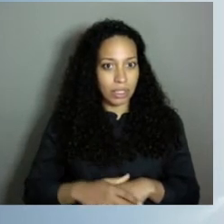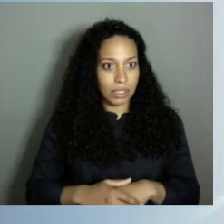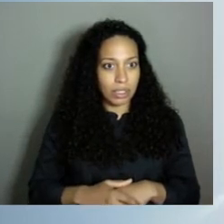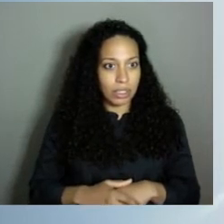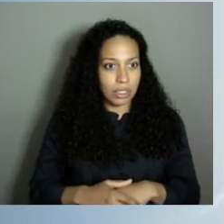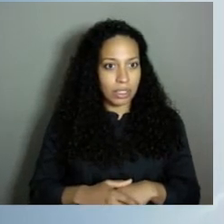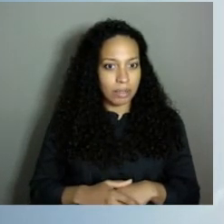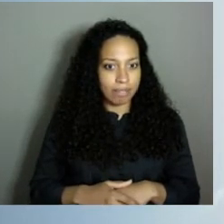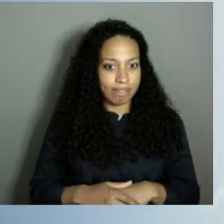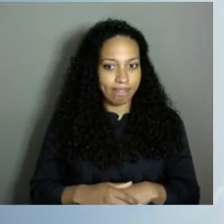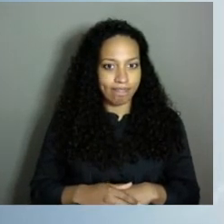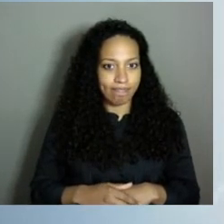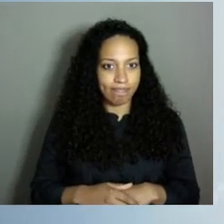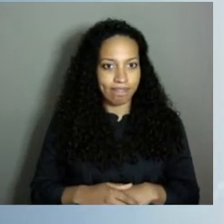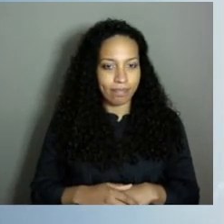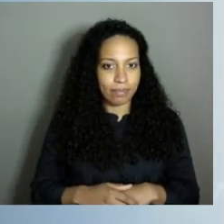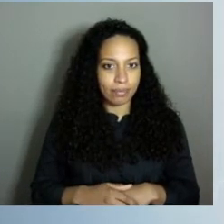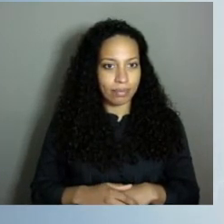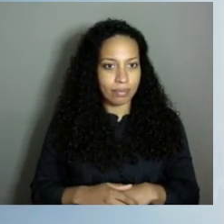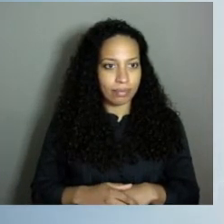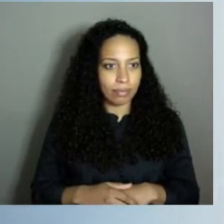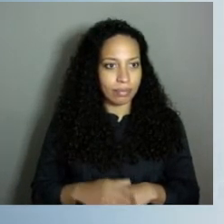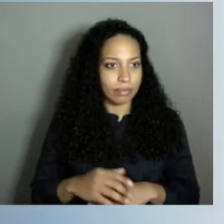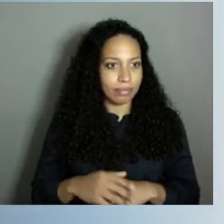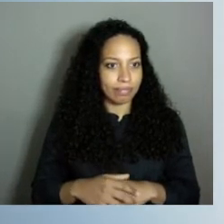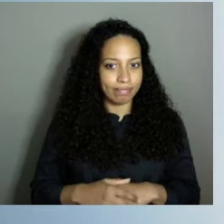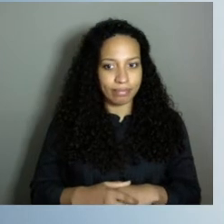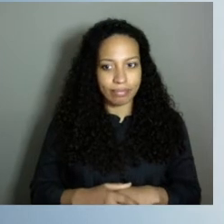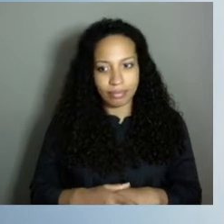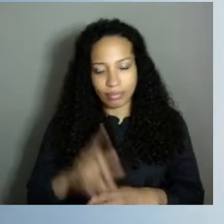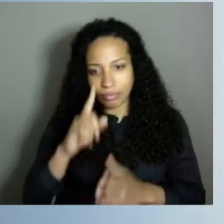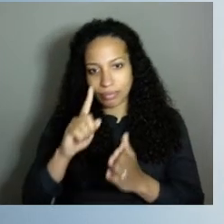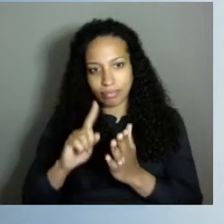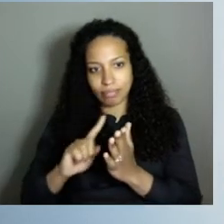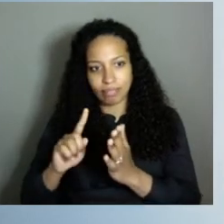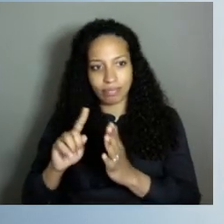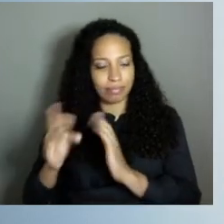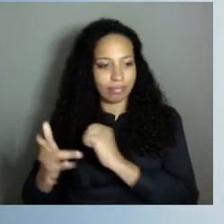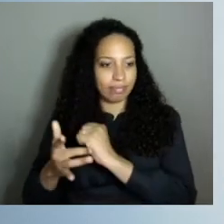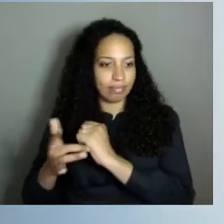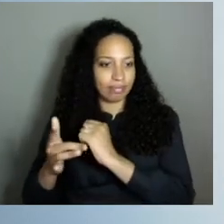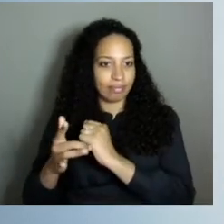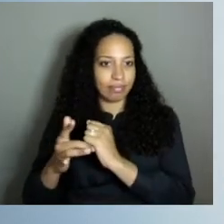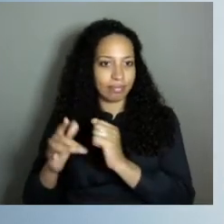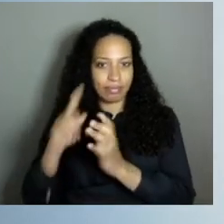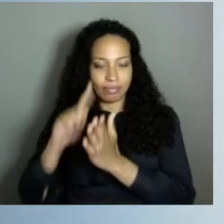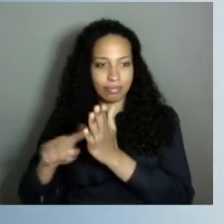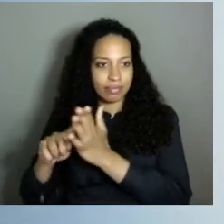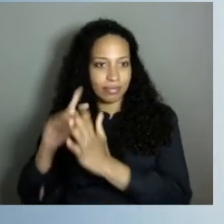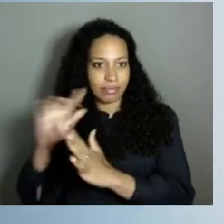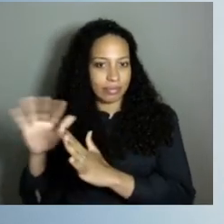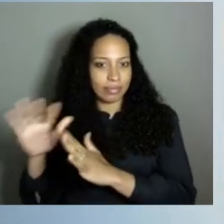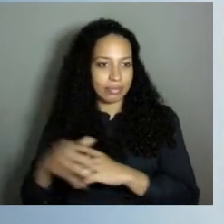the faces of innovation of our innovation lab, we have built an inclusive culture by selecting diverse backgrounds